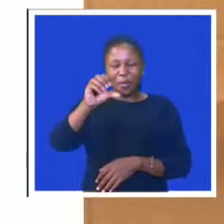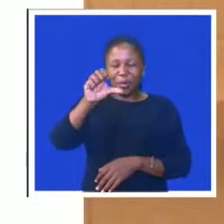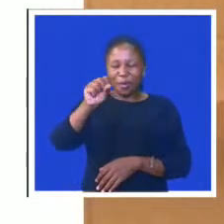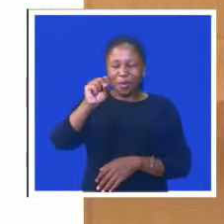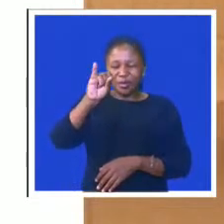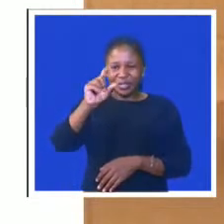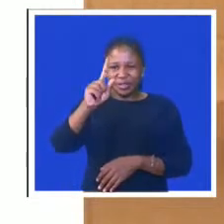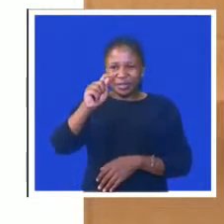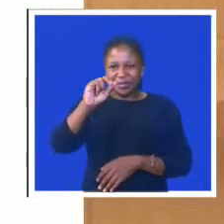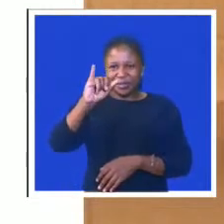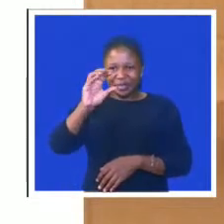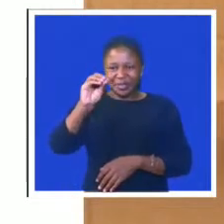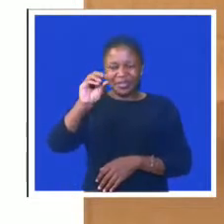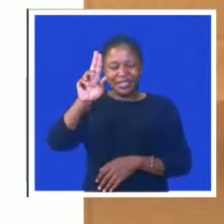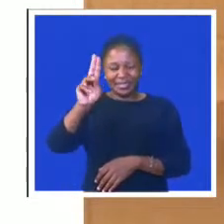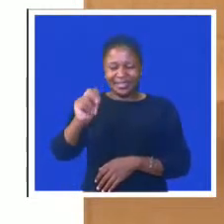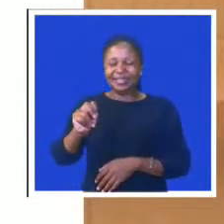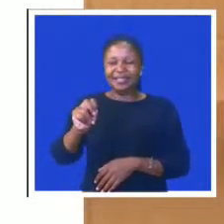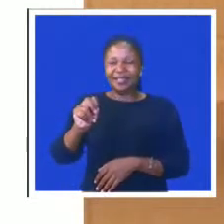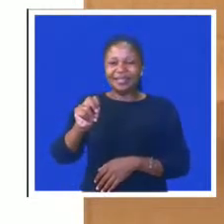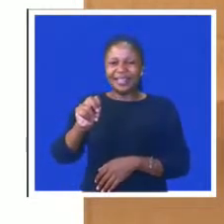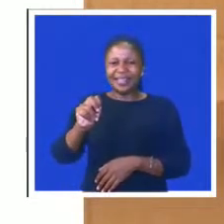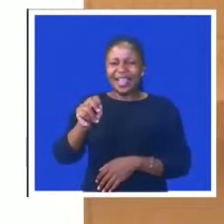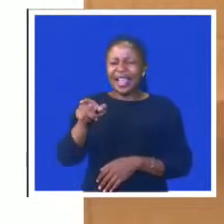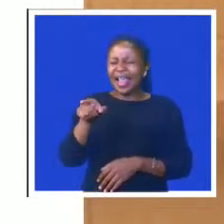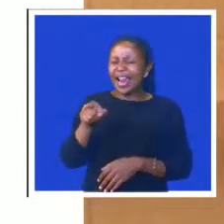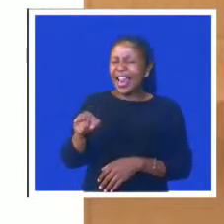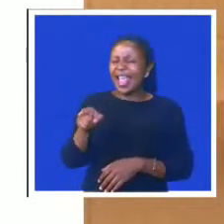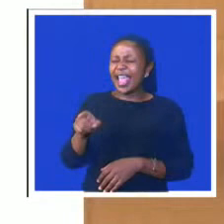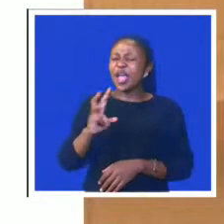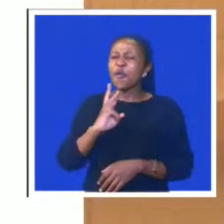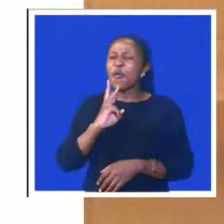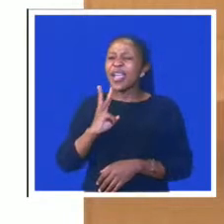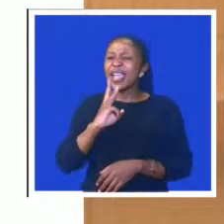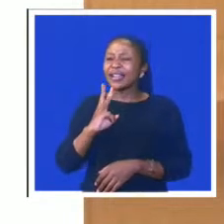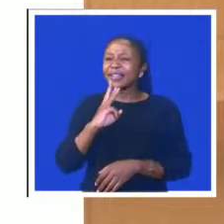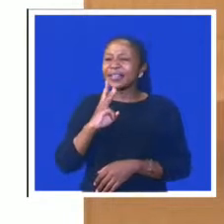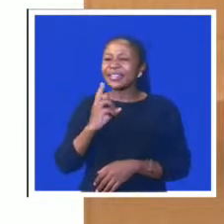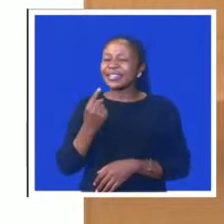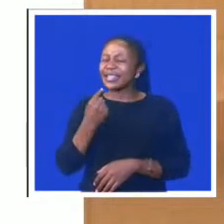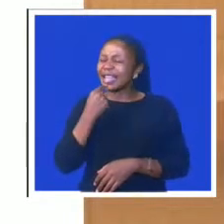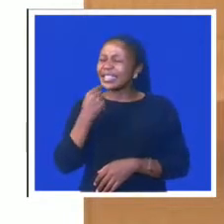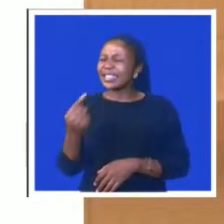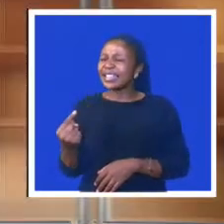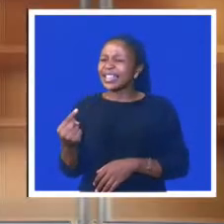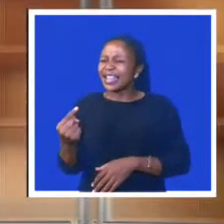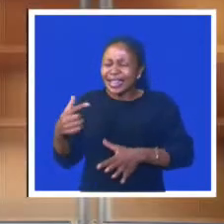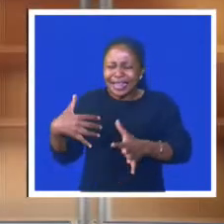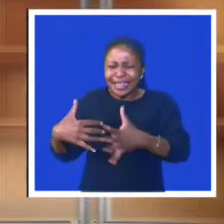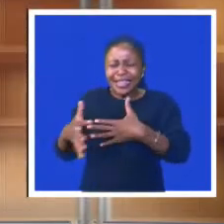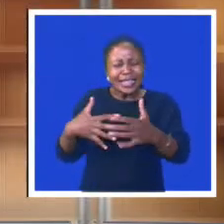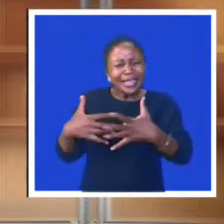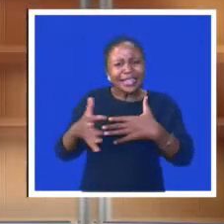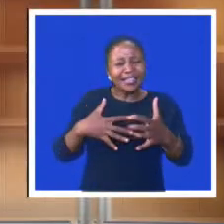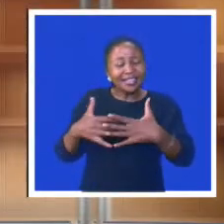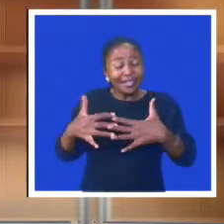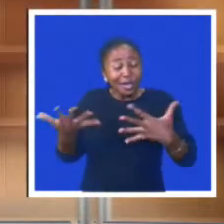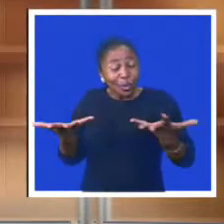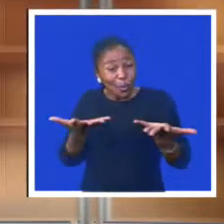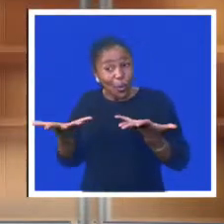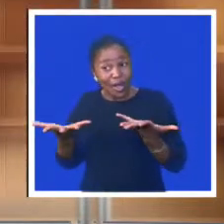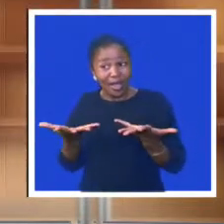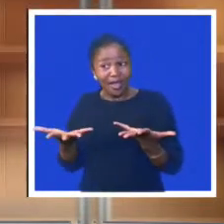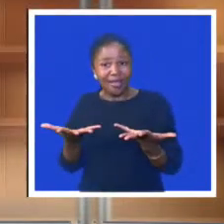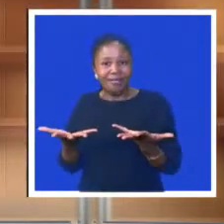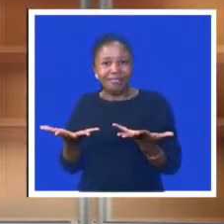word that tells us where something is. This definition is in